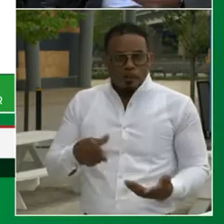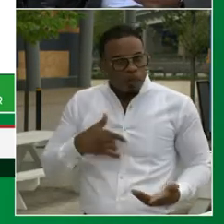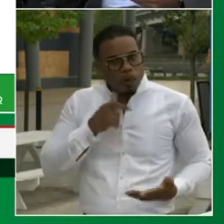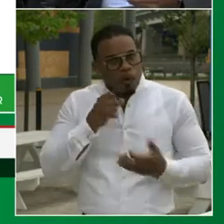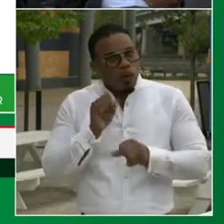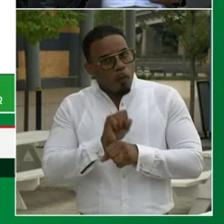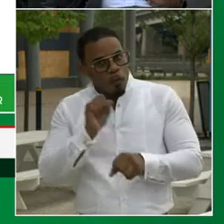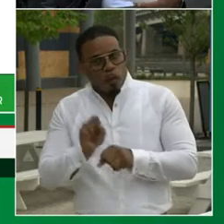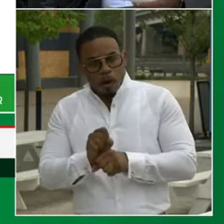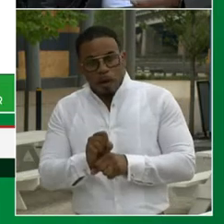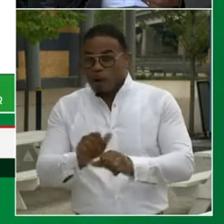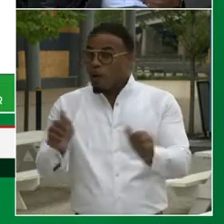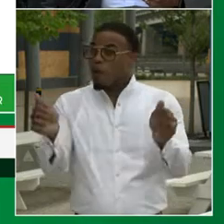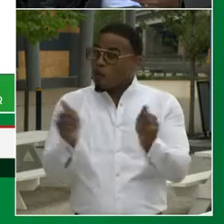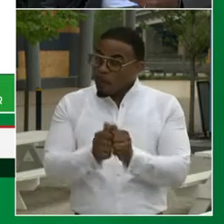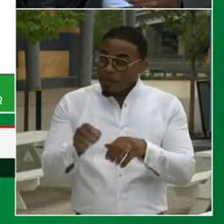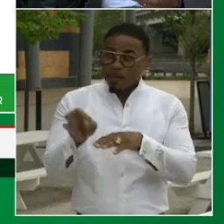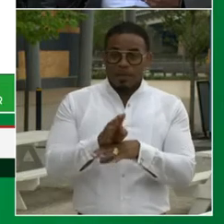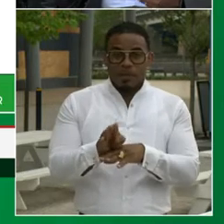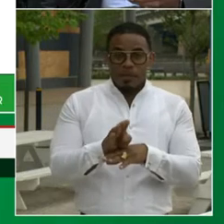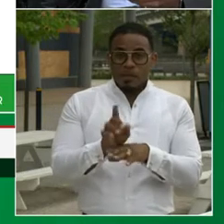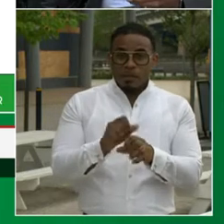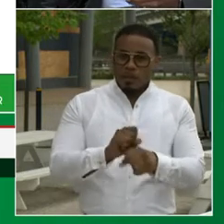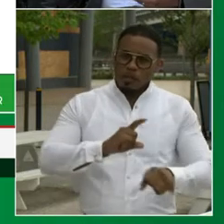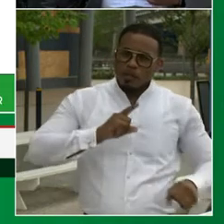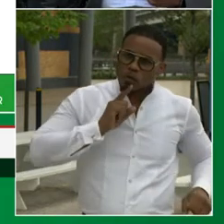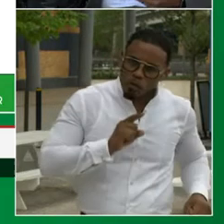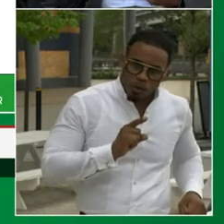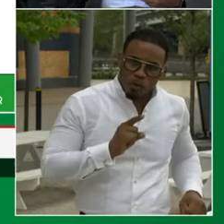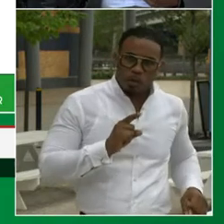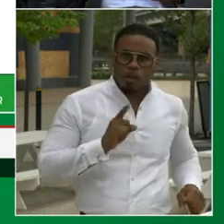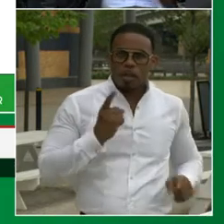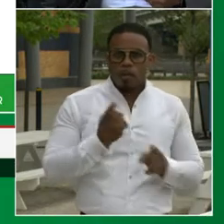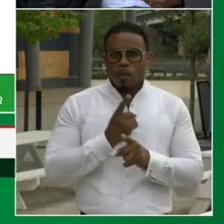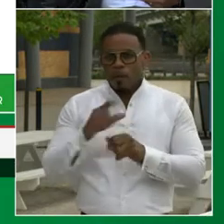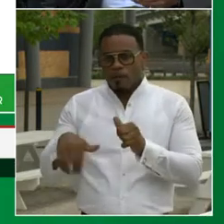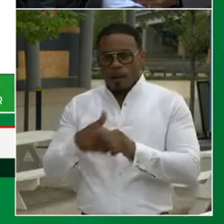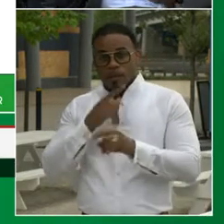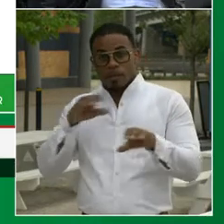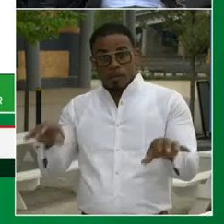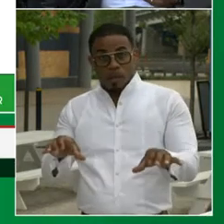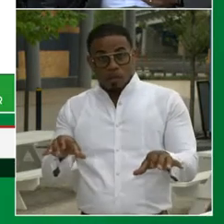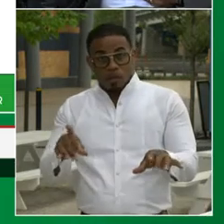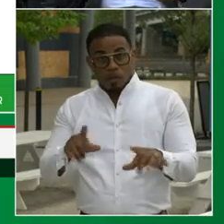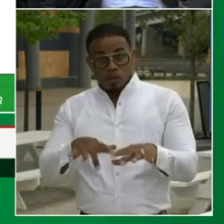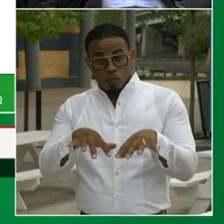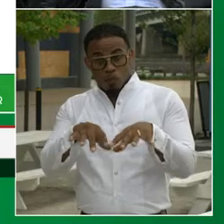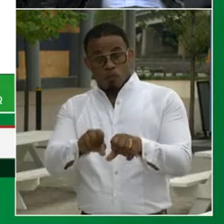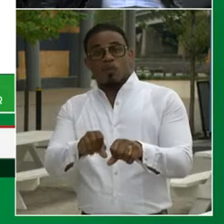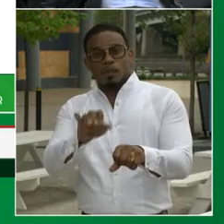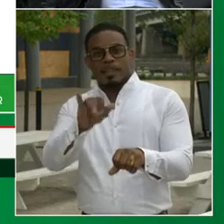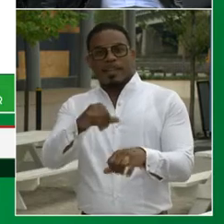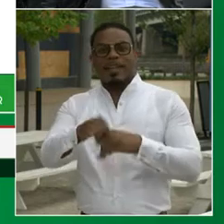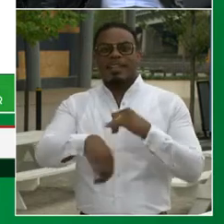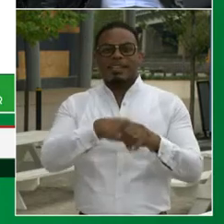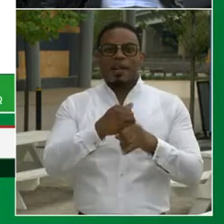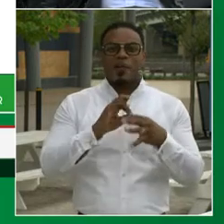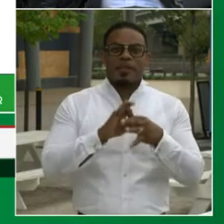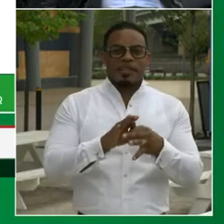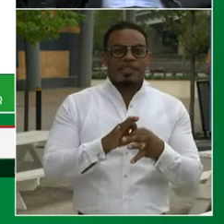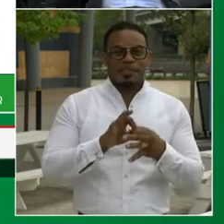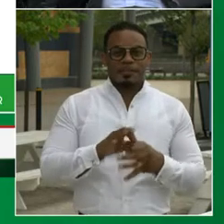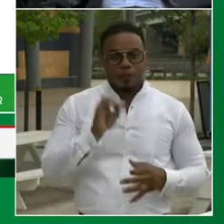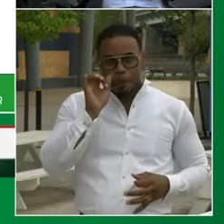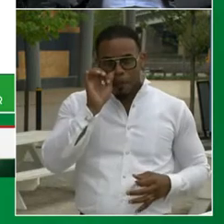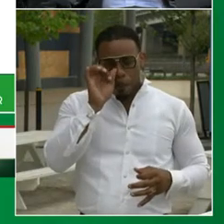going to be working with the businesses to ensure that proper follow-up is done to secure that international relation